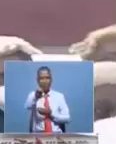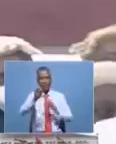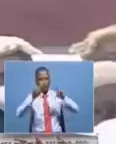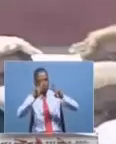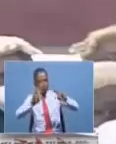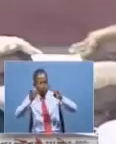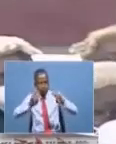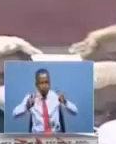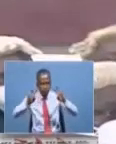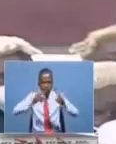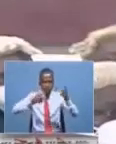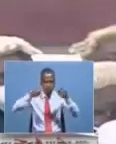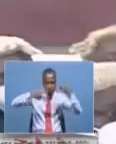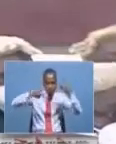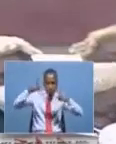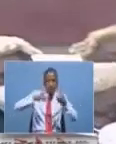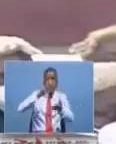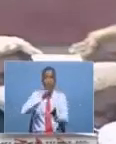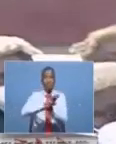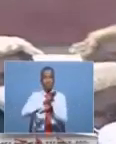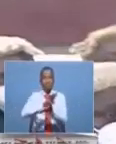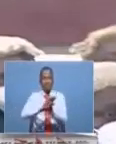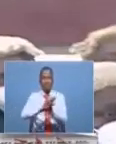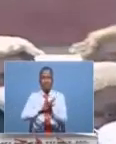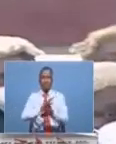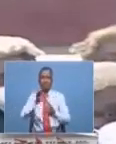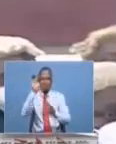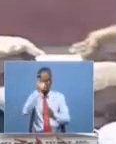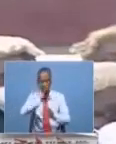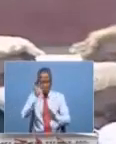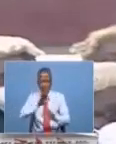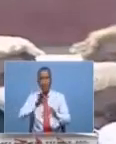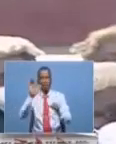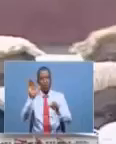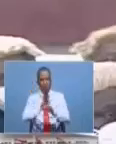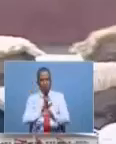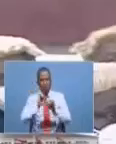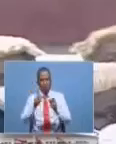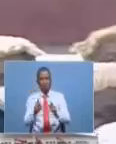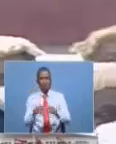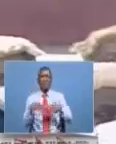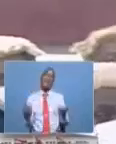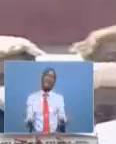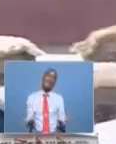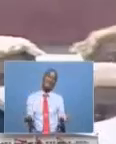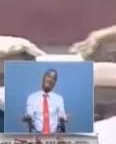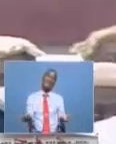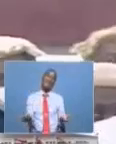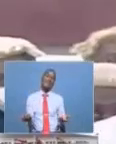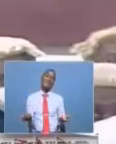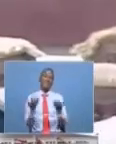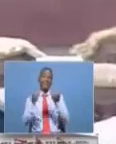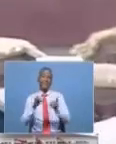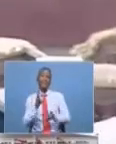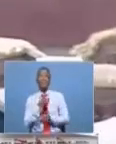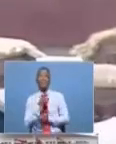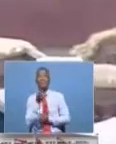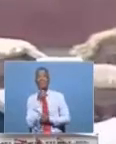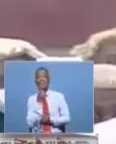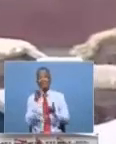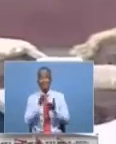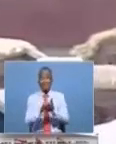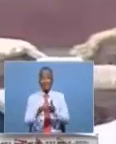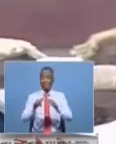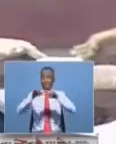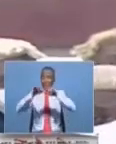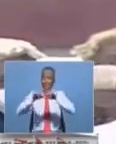documents, pursued it fully. My lords, is it the case that we are saying that the